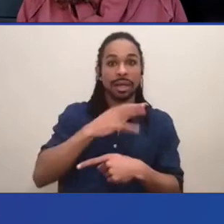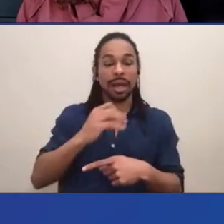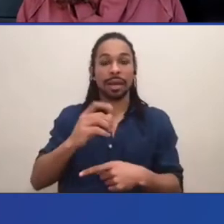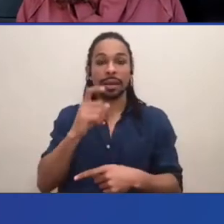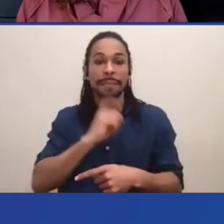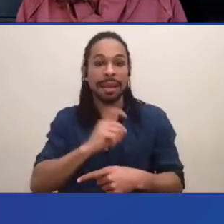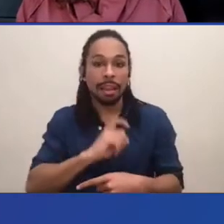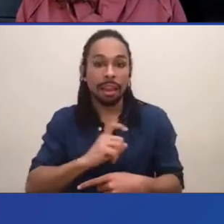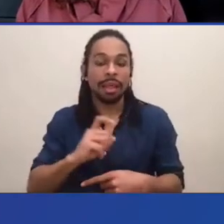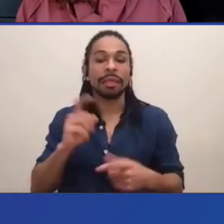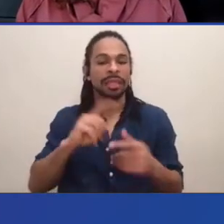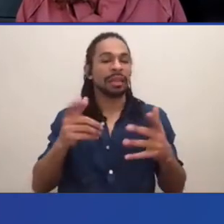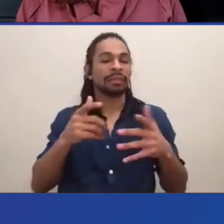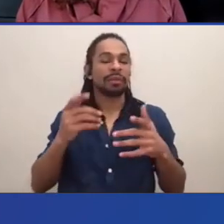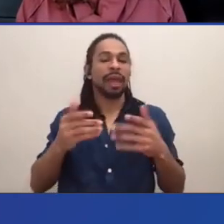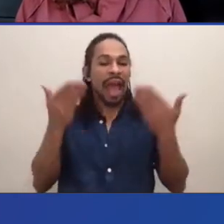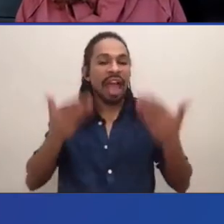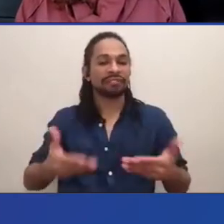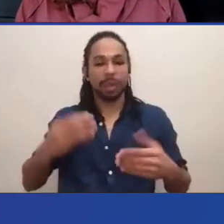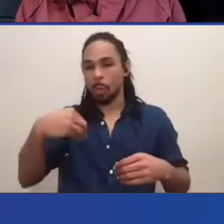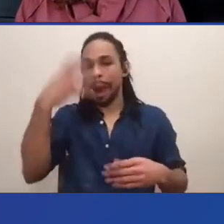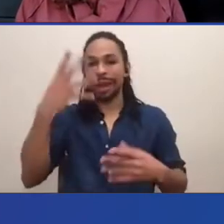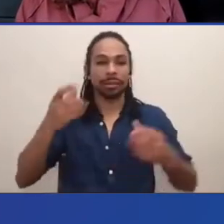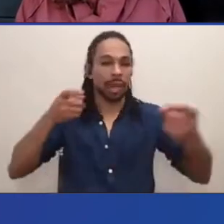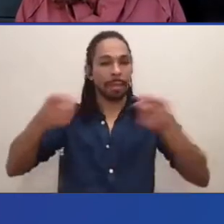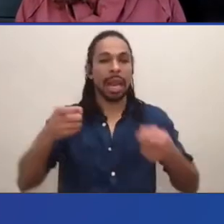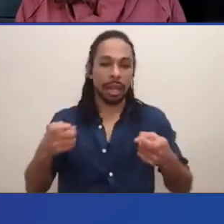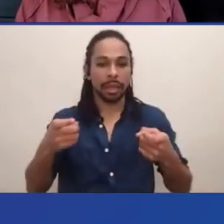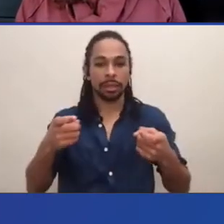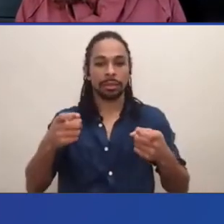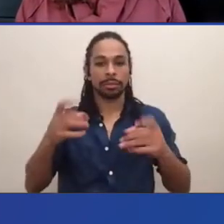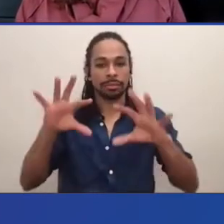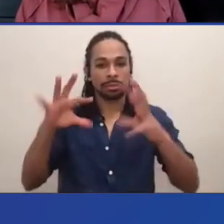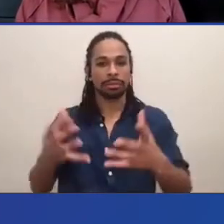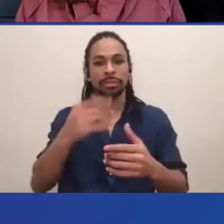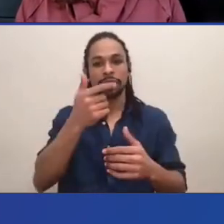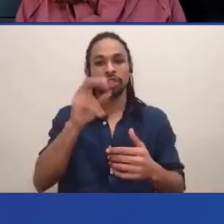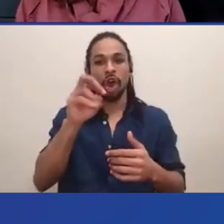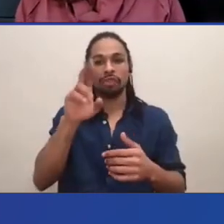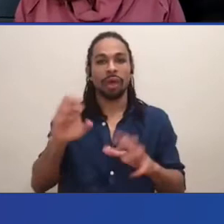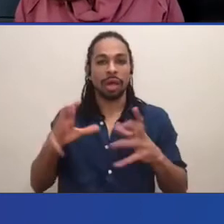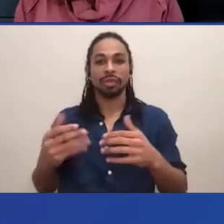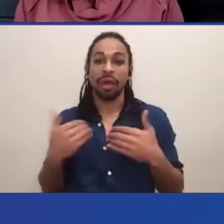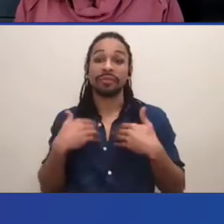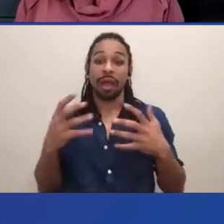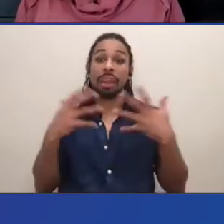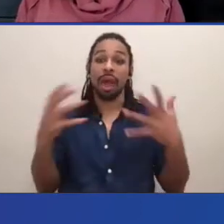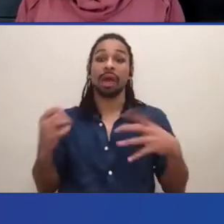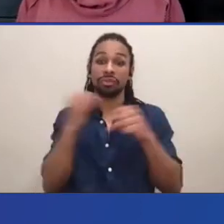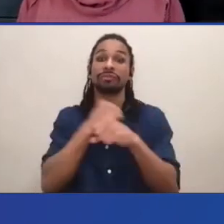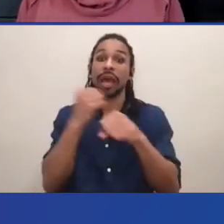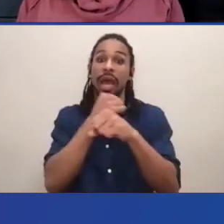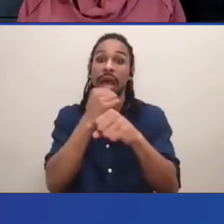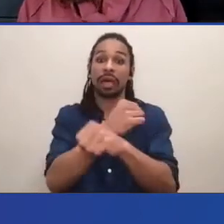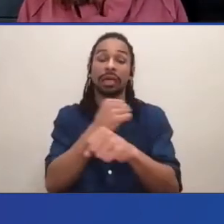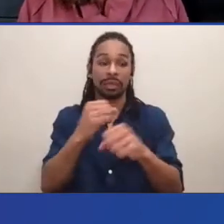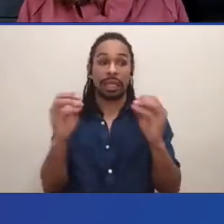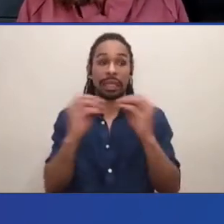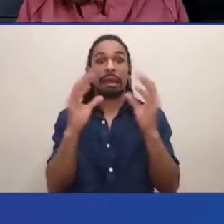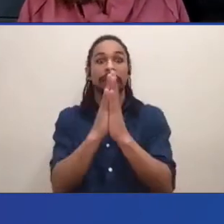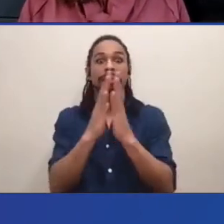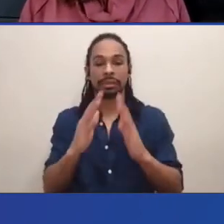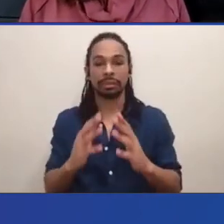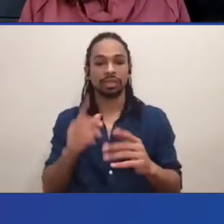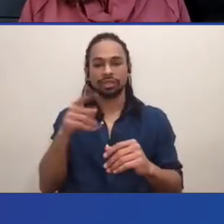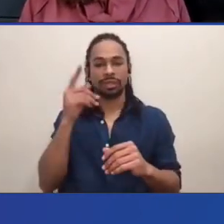genre, and so there's a lot to fight over, and even just to exist. And it's